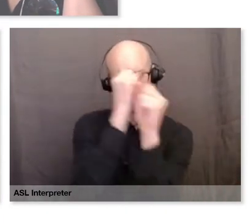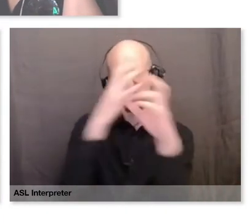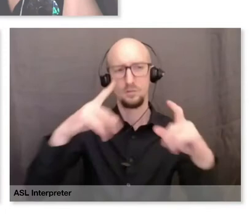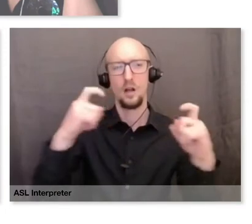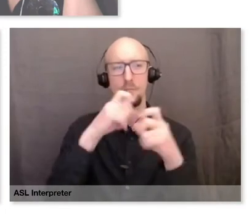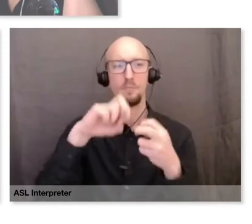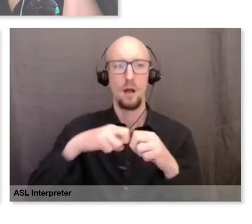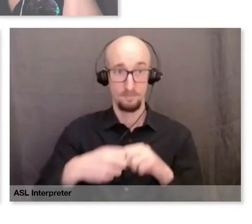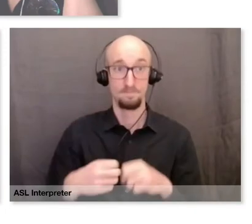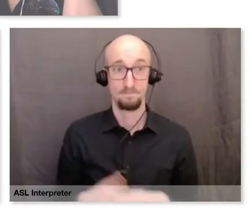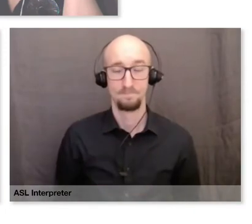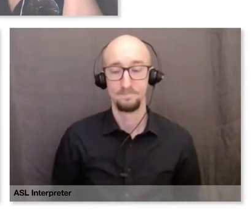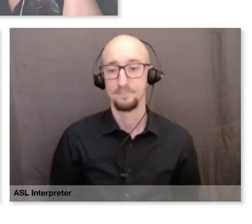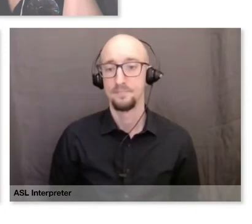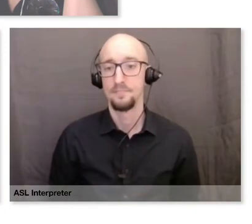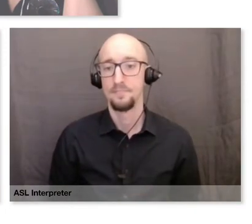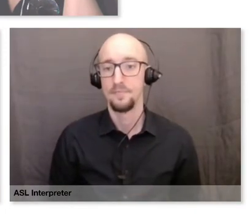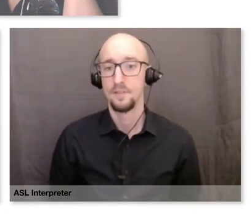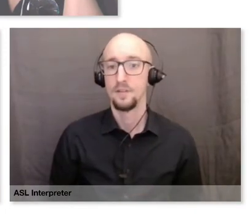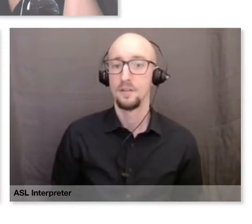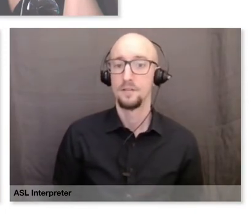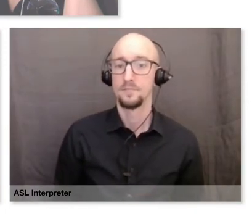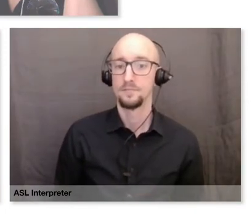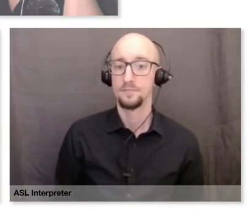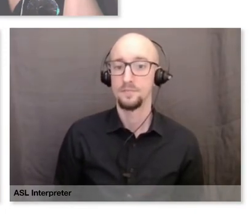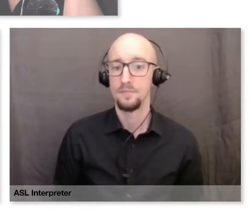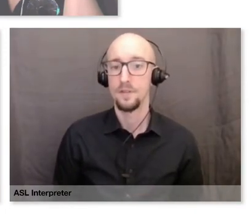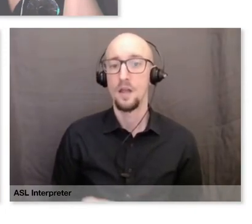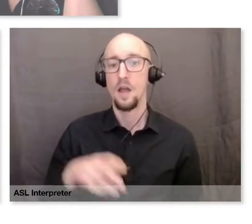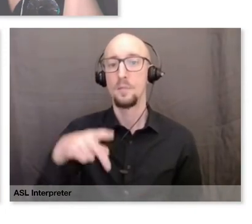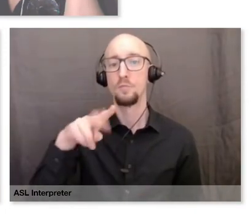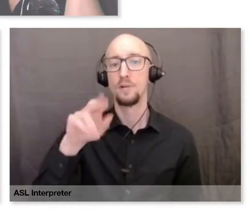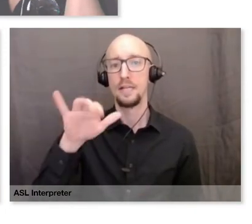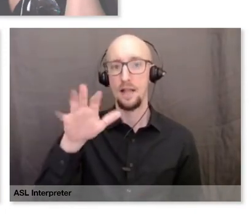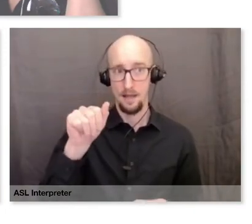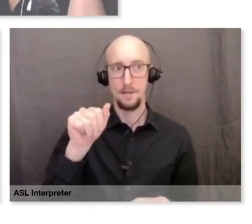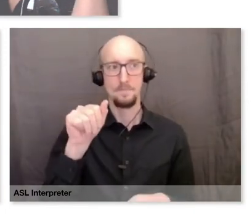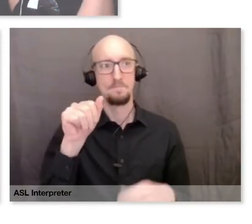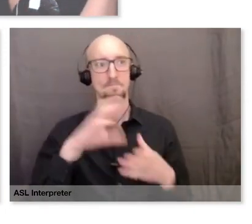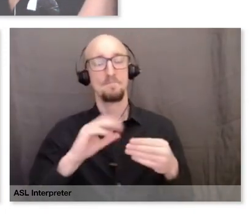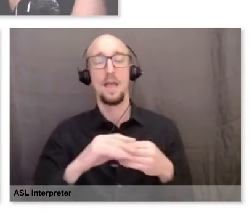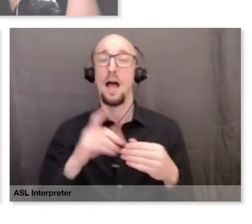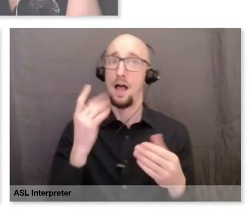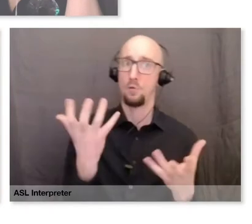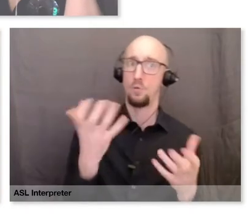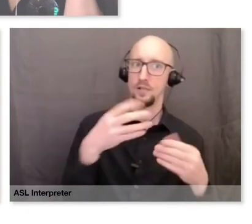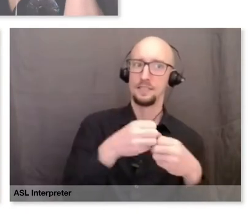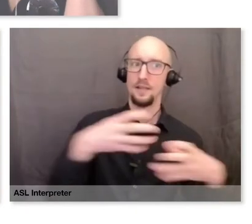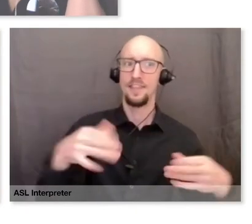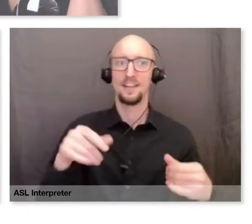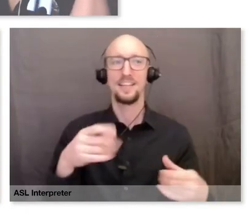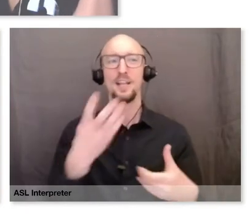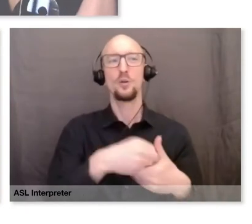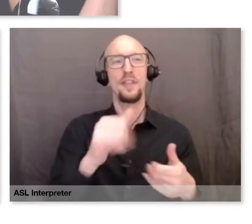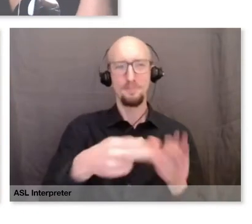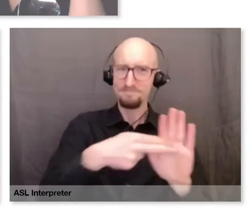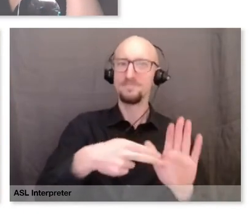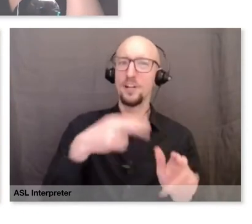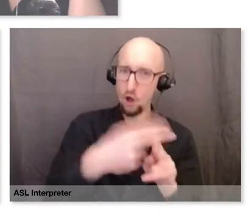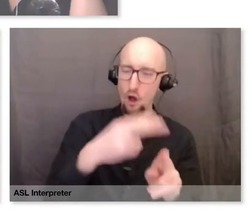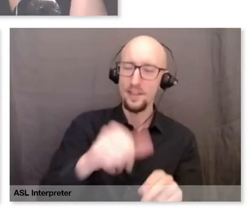Mm-hmm. I would expand. Yeah, I would expand that to include it as an interglot, that kind of synthesis. Yes.